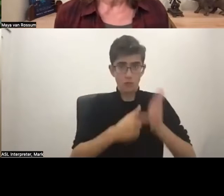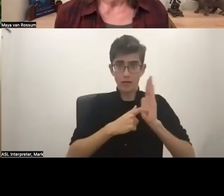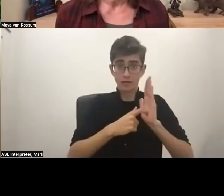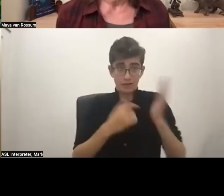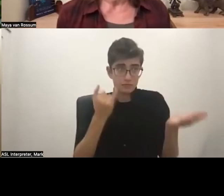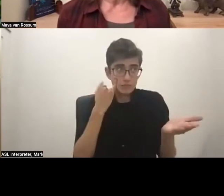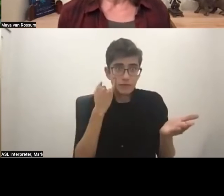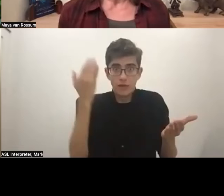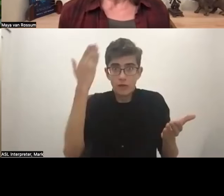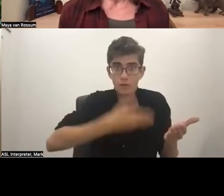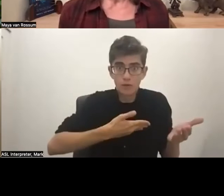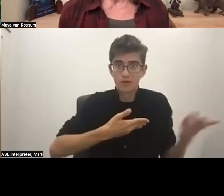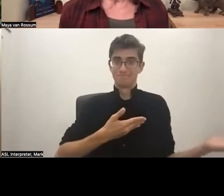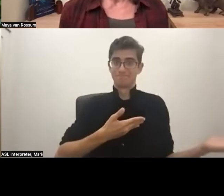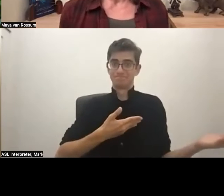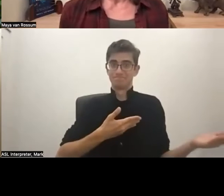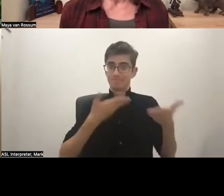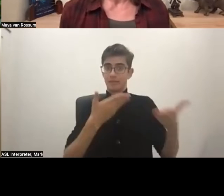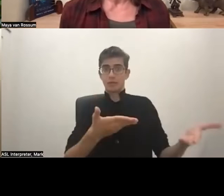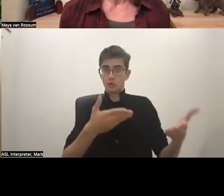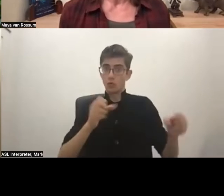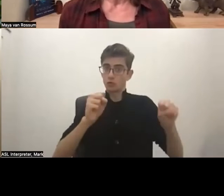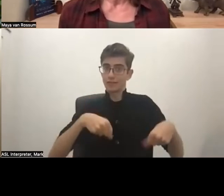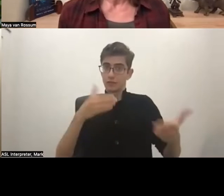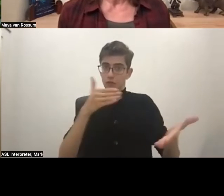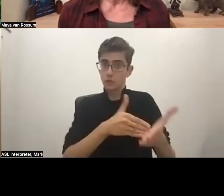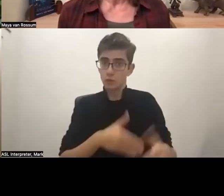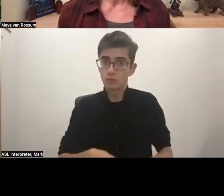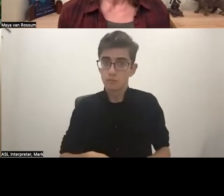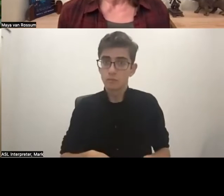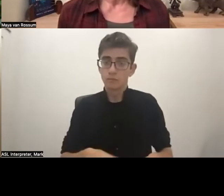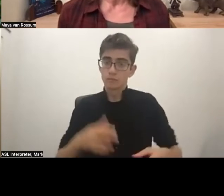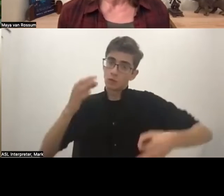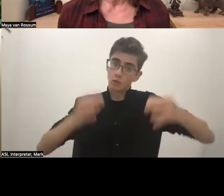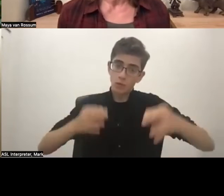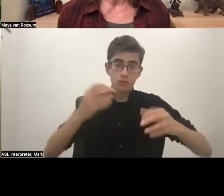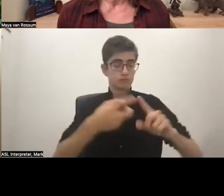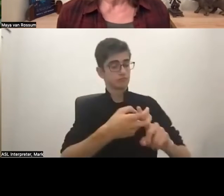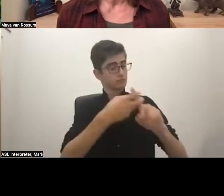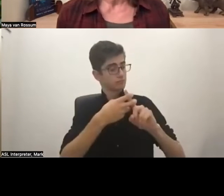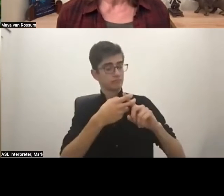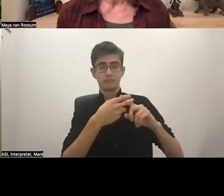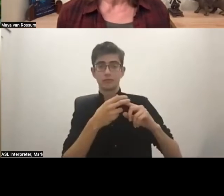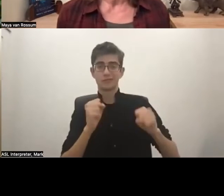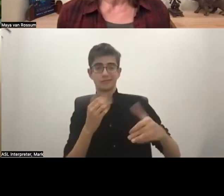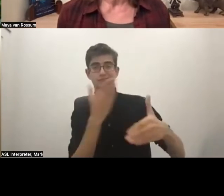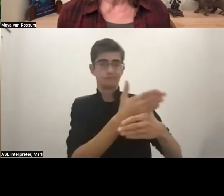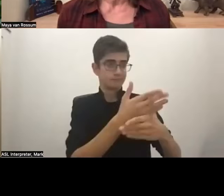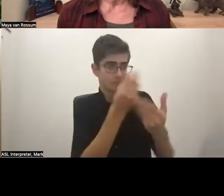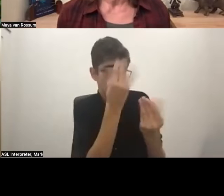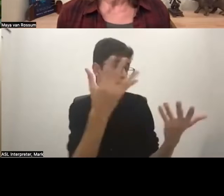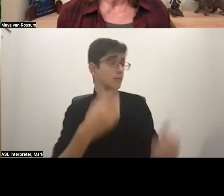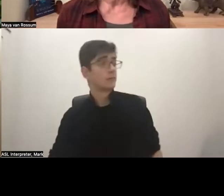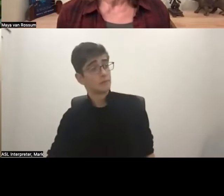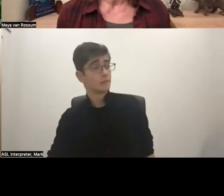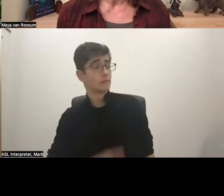do that, you have a ground, or, you have an opportunity to insert yourself in that process. Like, well, where is